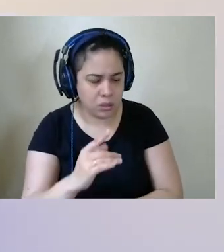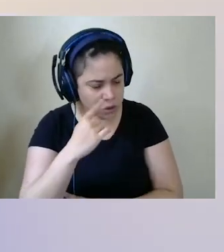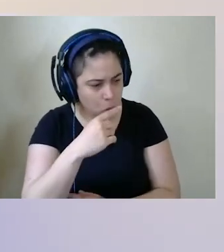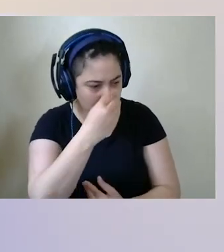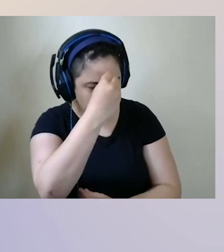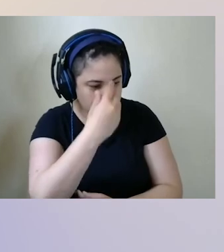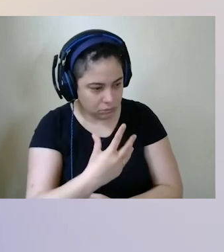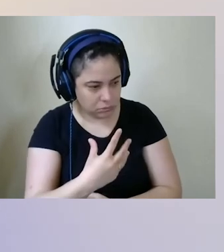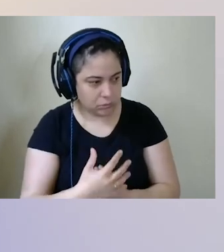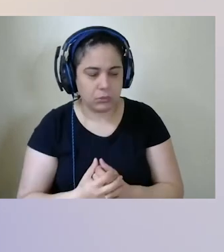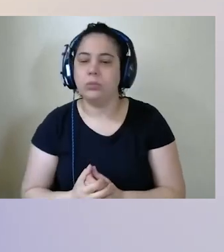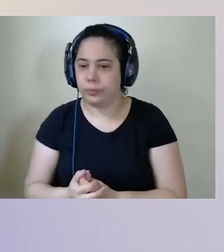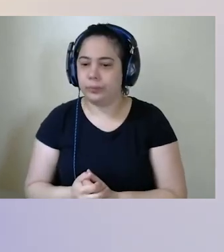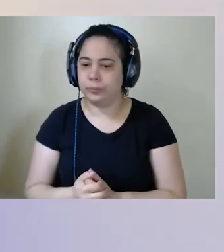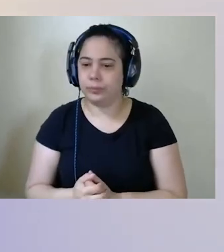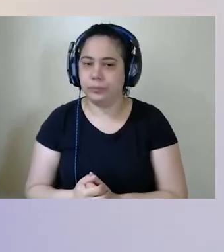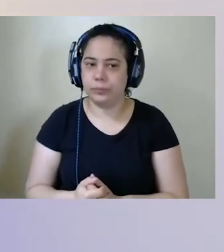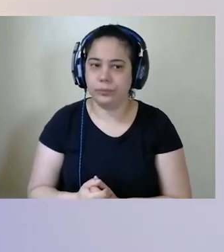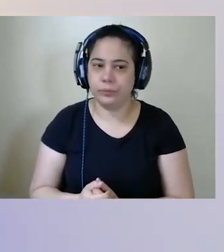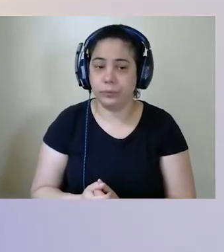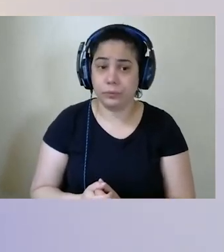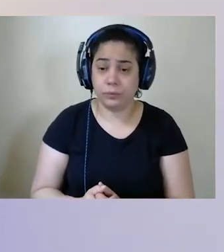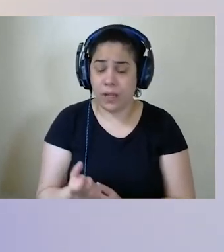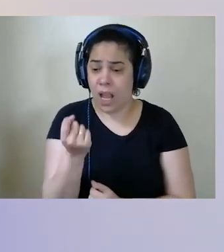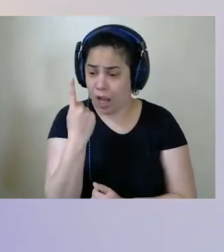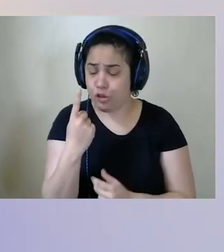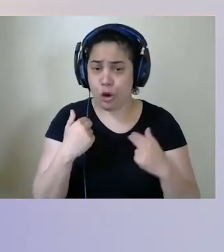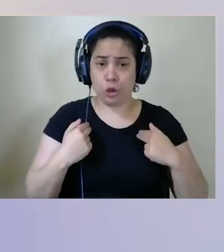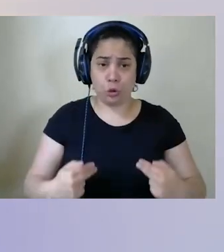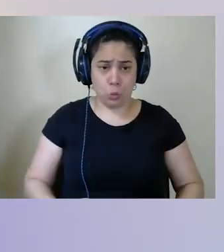in we are social animals,